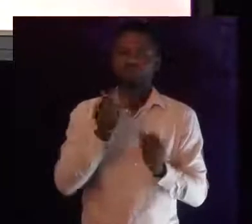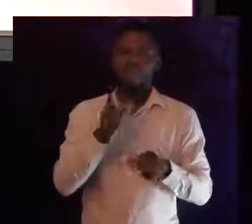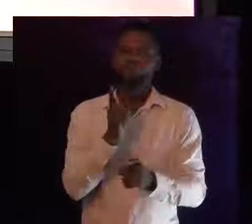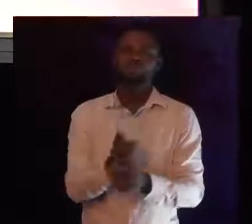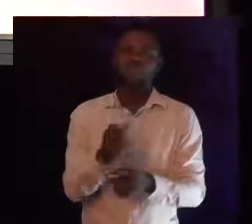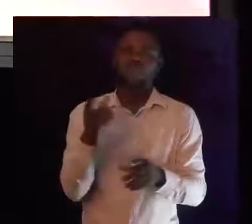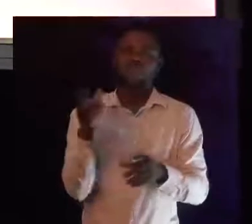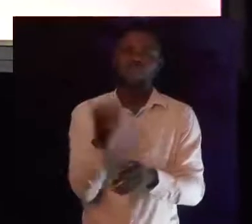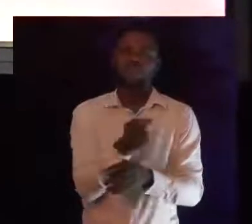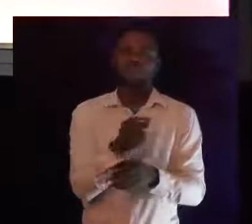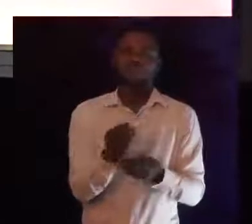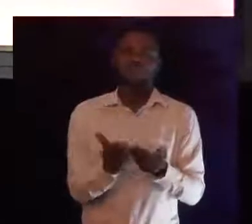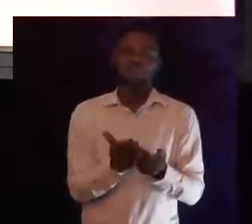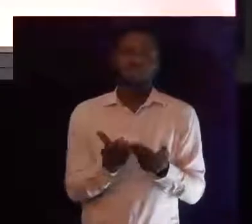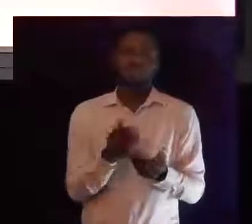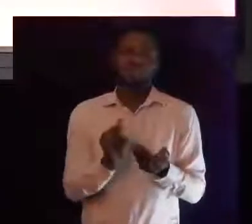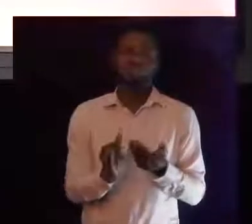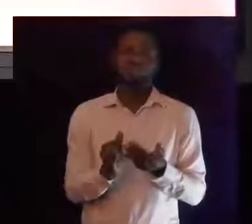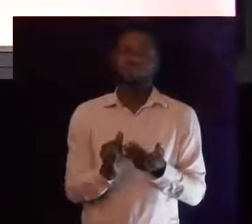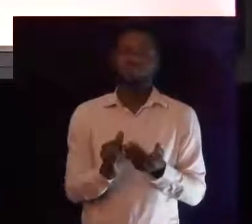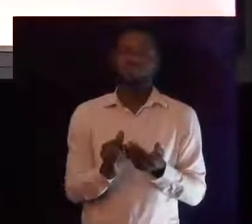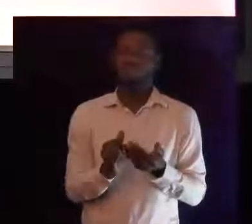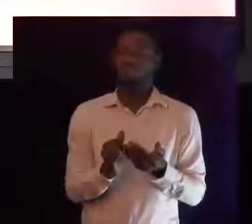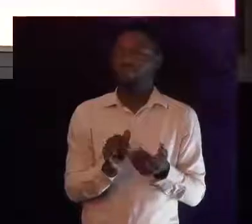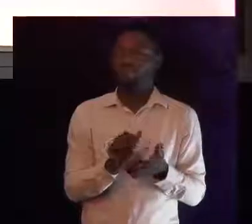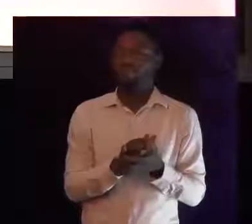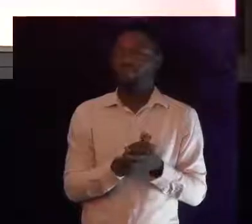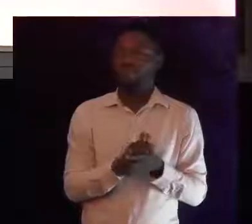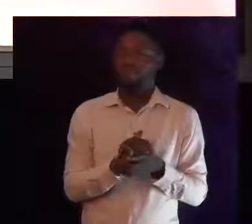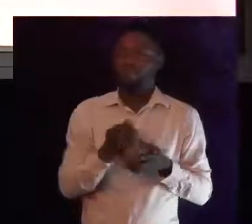can just get easily.